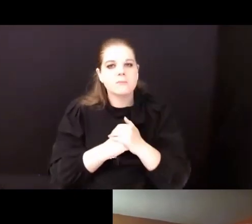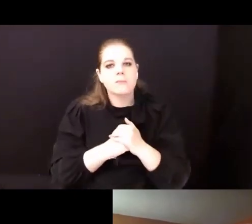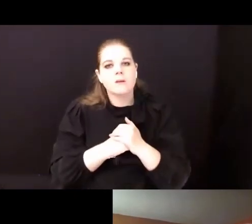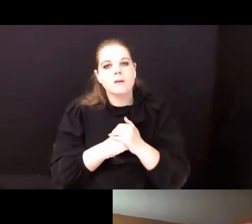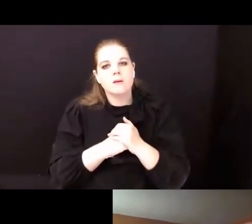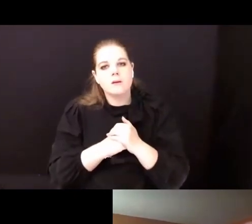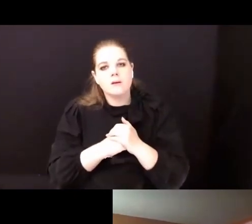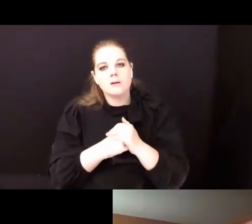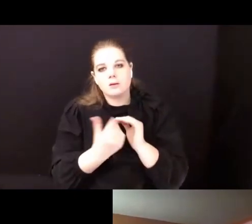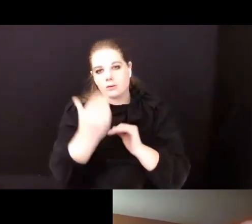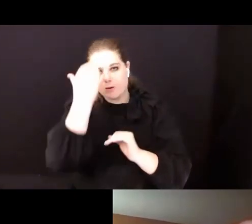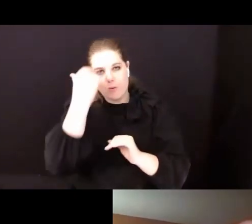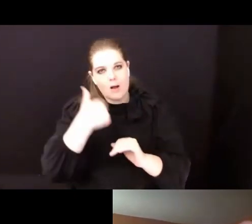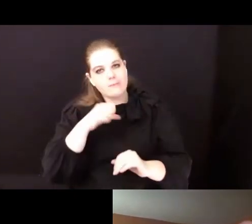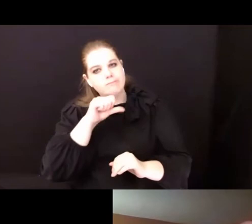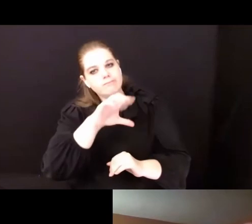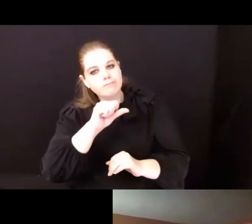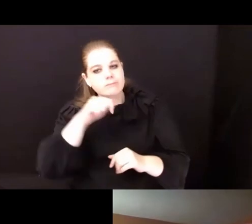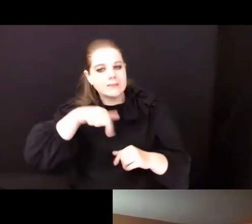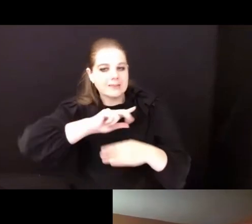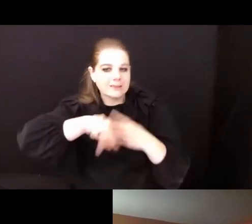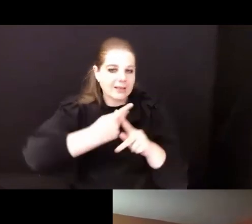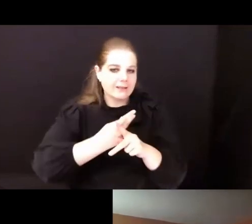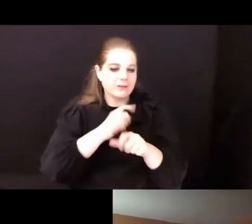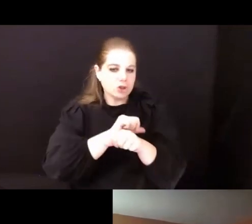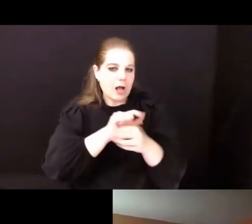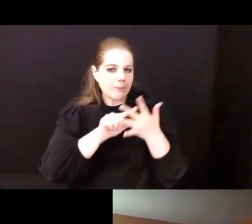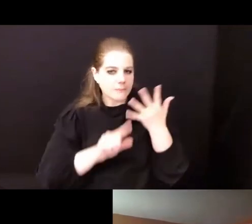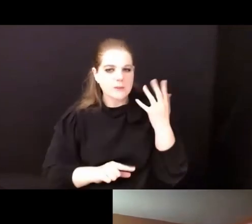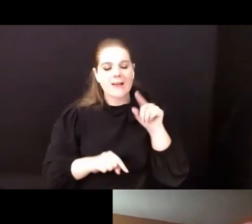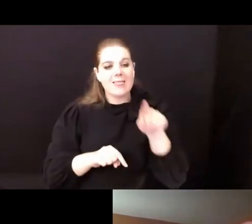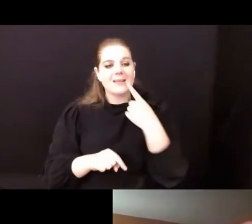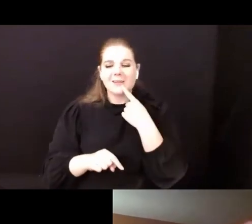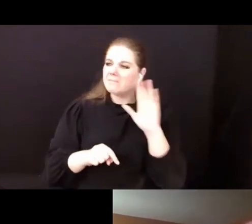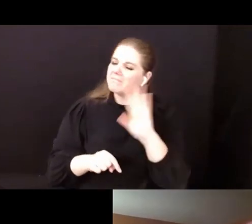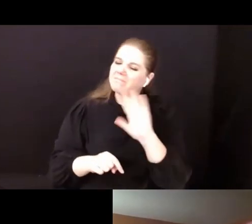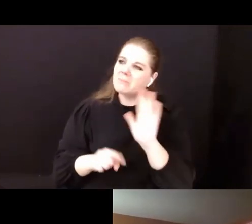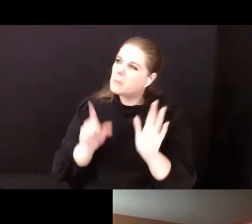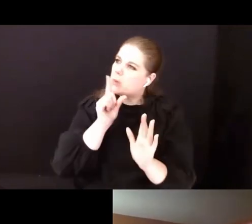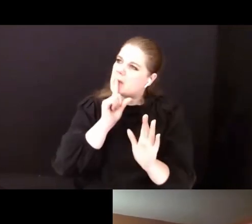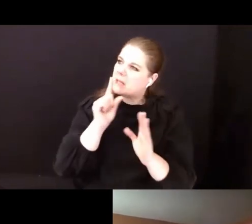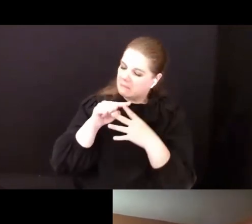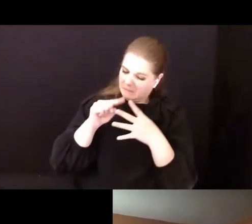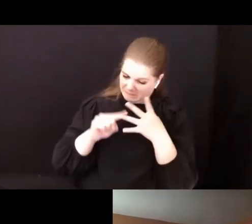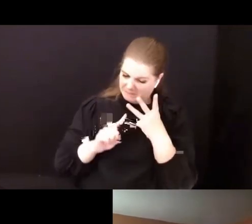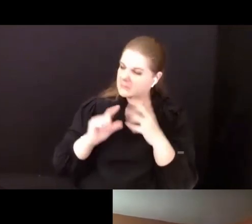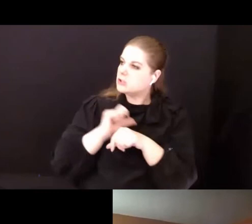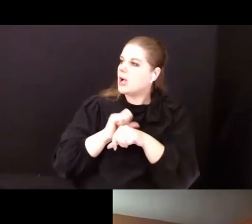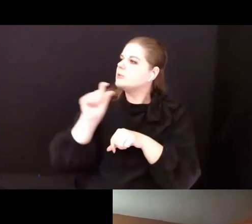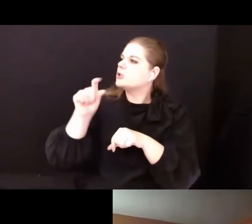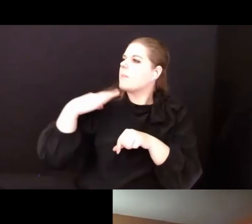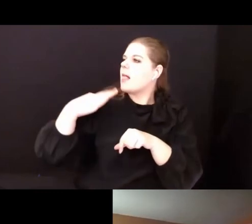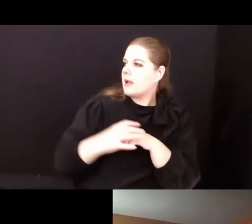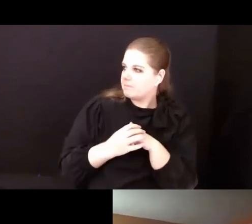of jobs that you should actually apply for. Knowing, not